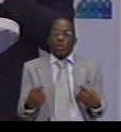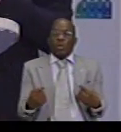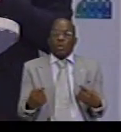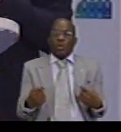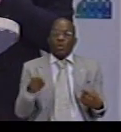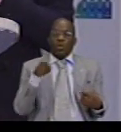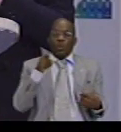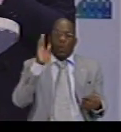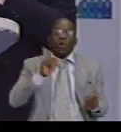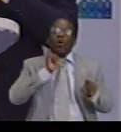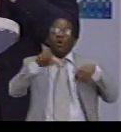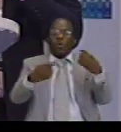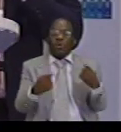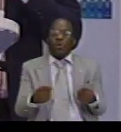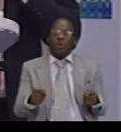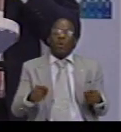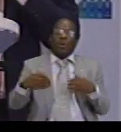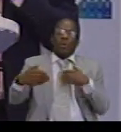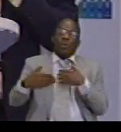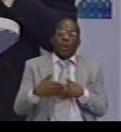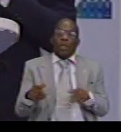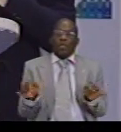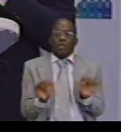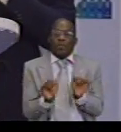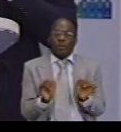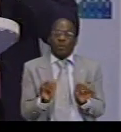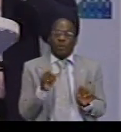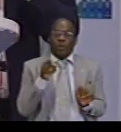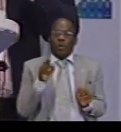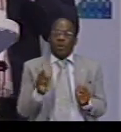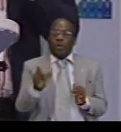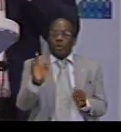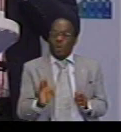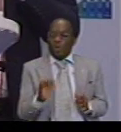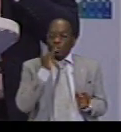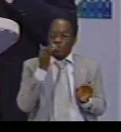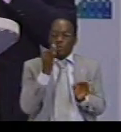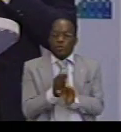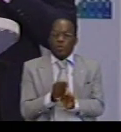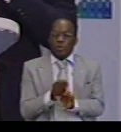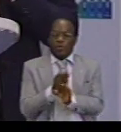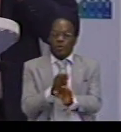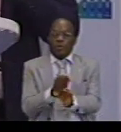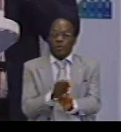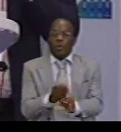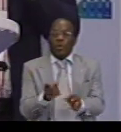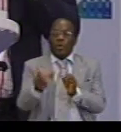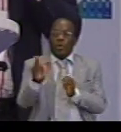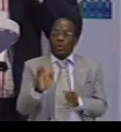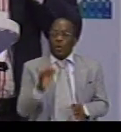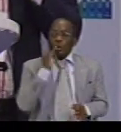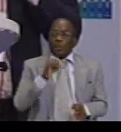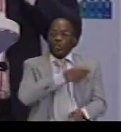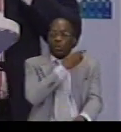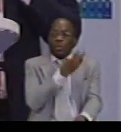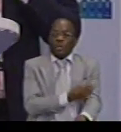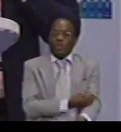here. God is faithful. God is mighty. And he is the one who will do